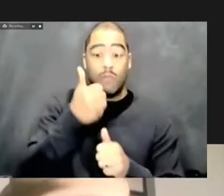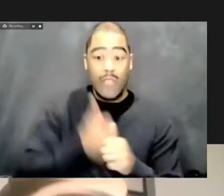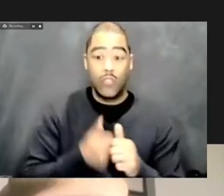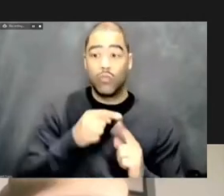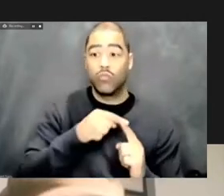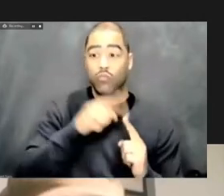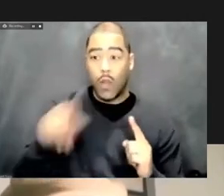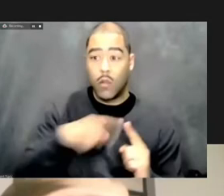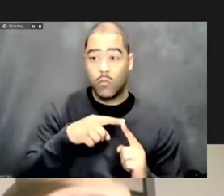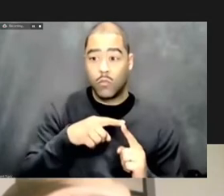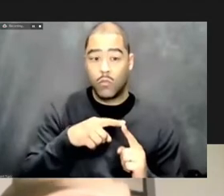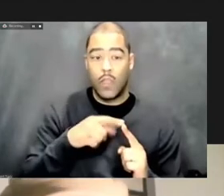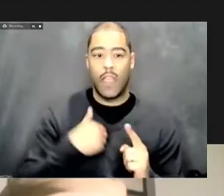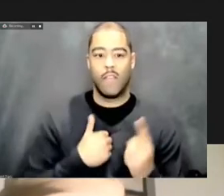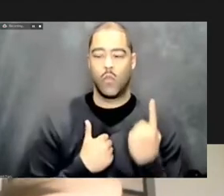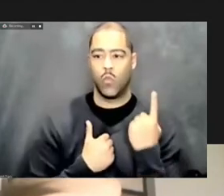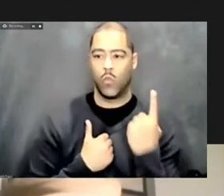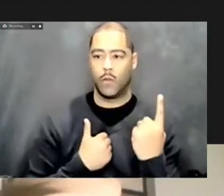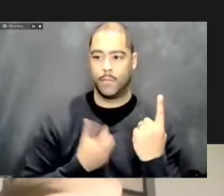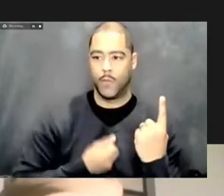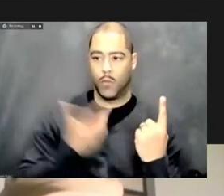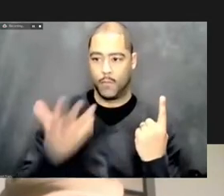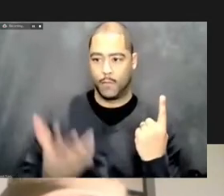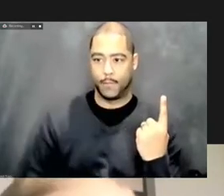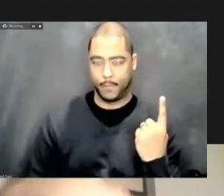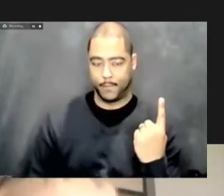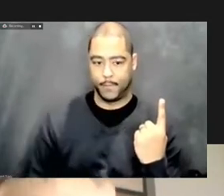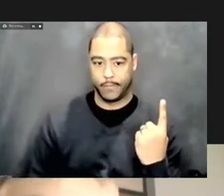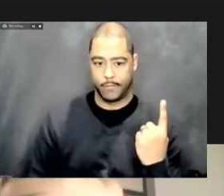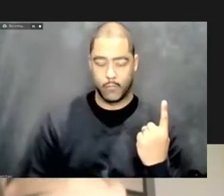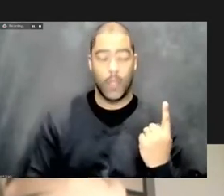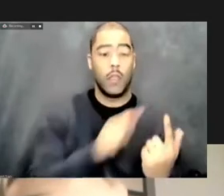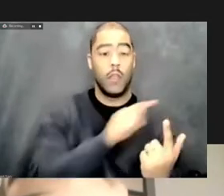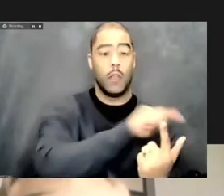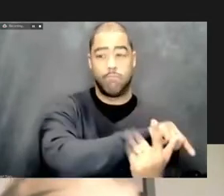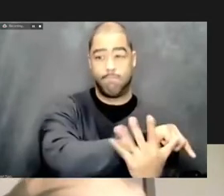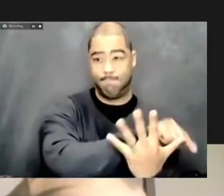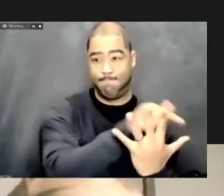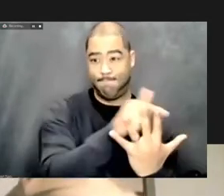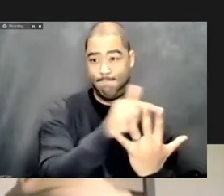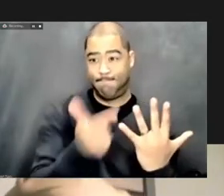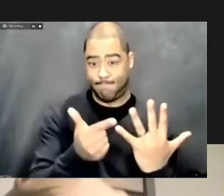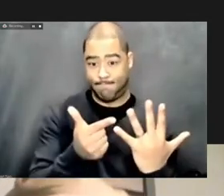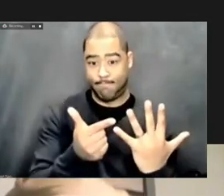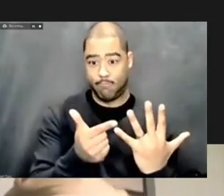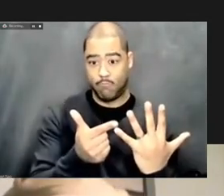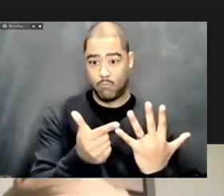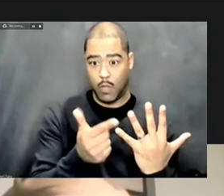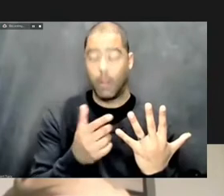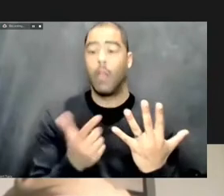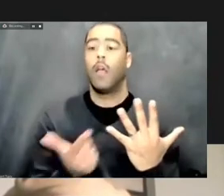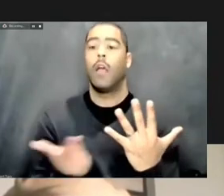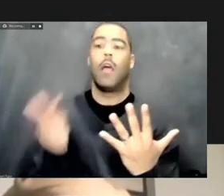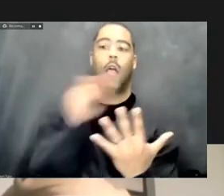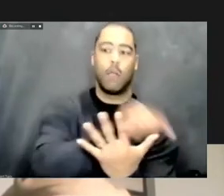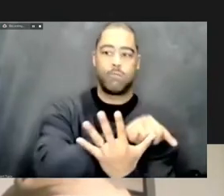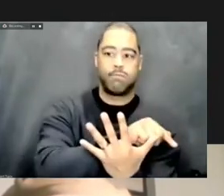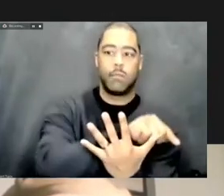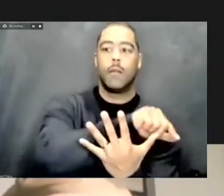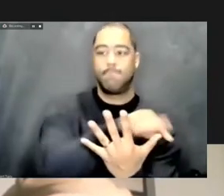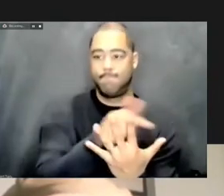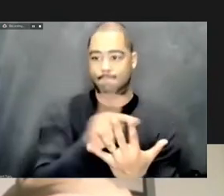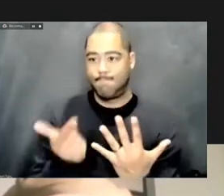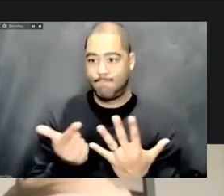two rounds total. Each of the poets were drawn in a random order for each